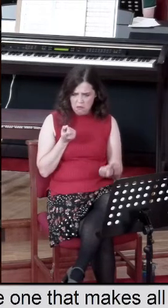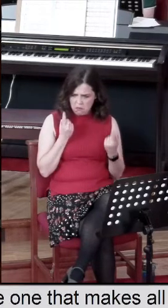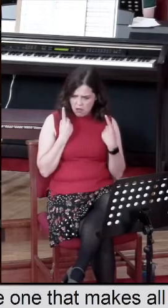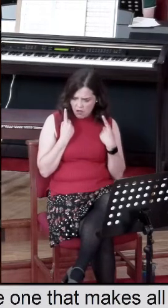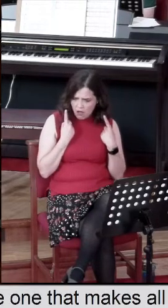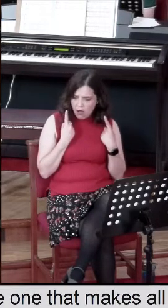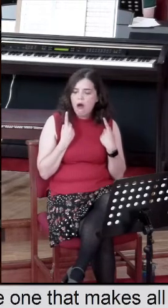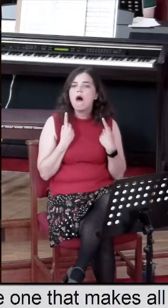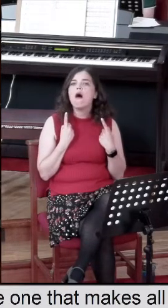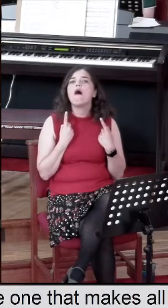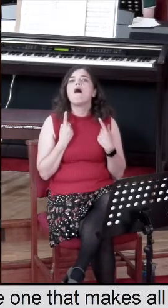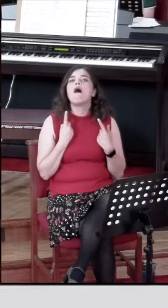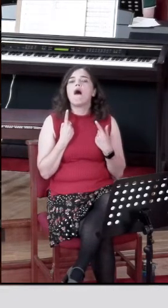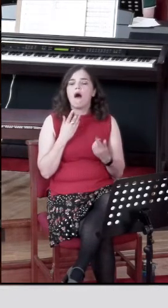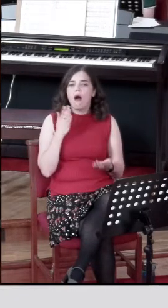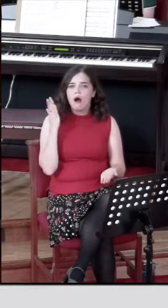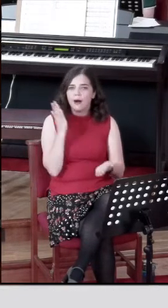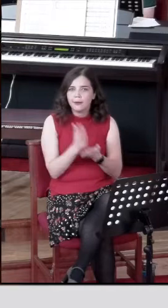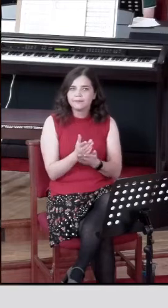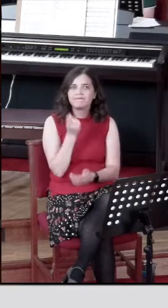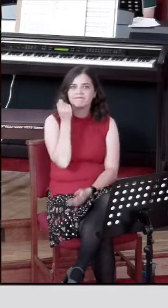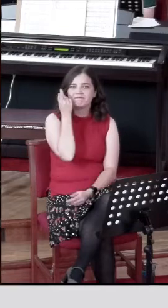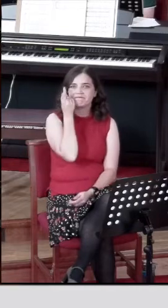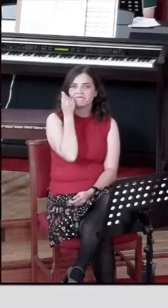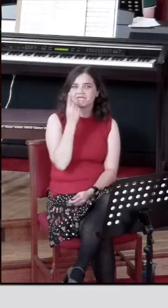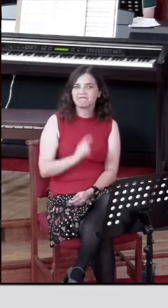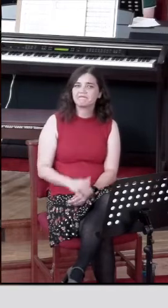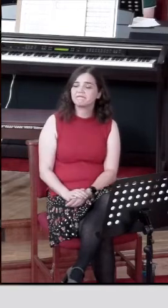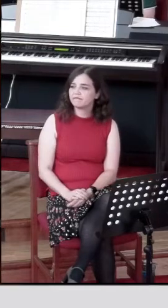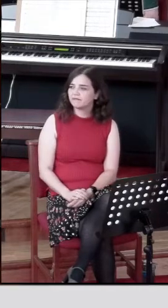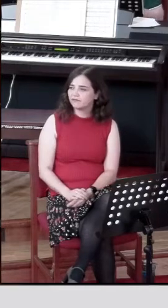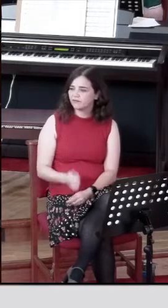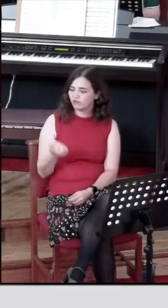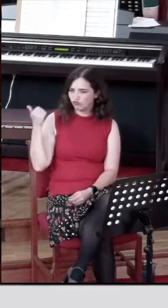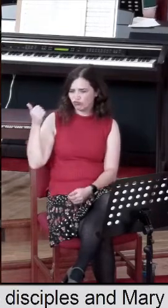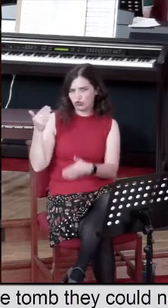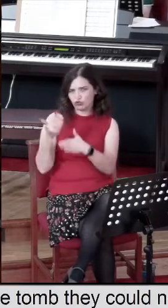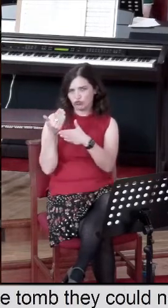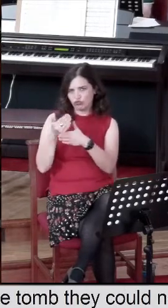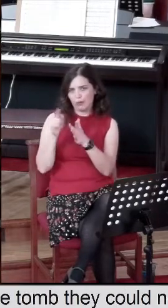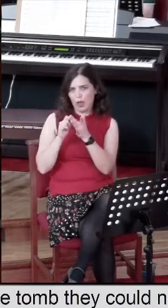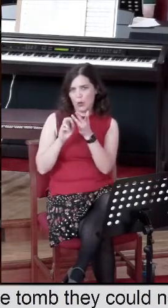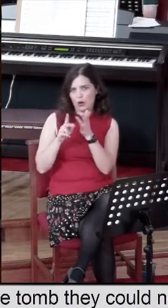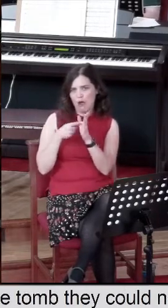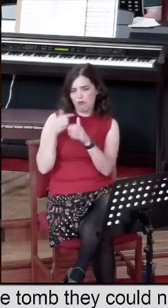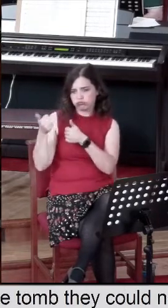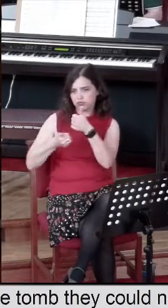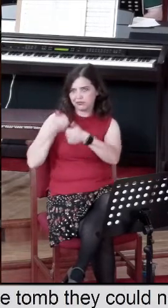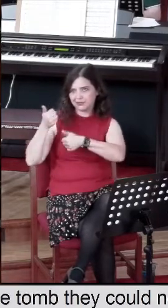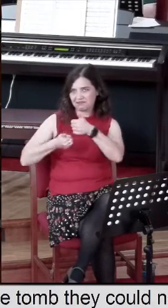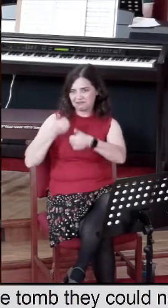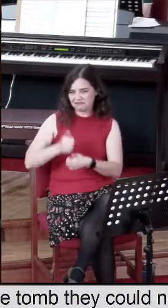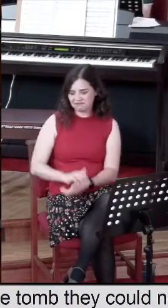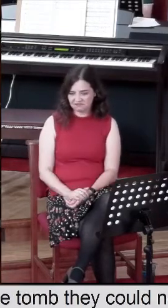hear a bit more about that later. Thank you, Iona. You did a great job. Give her a clap. Well done.